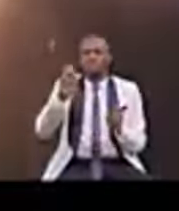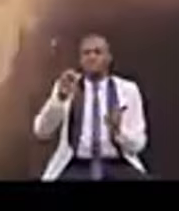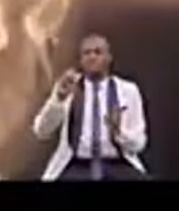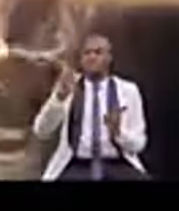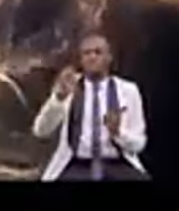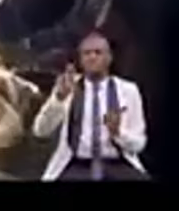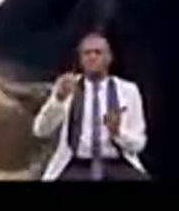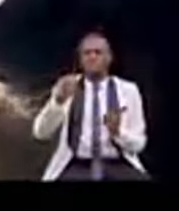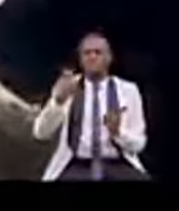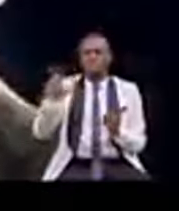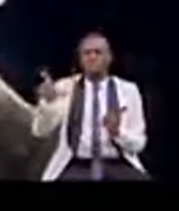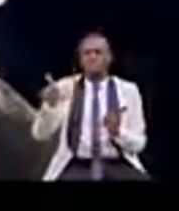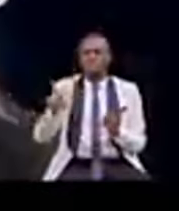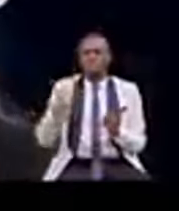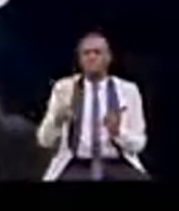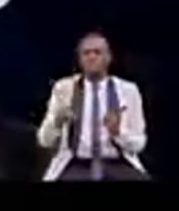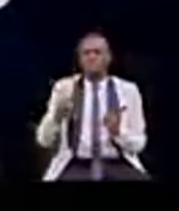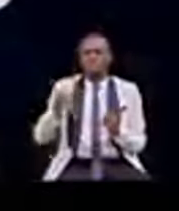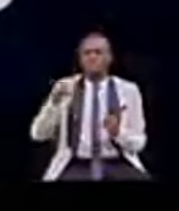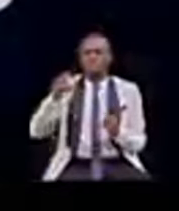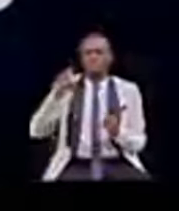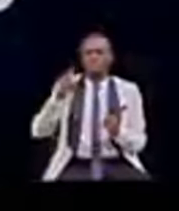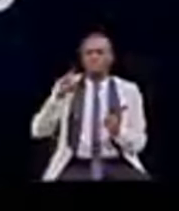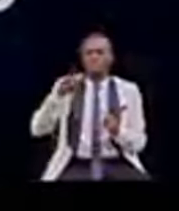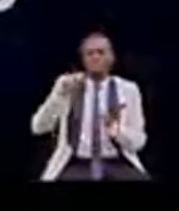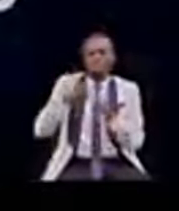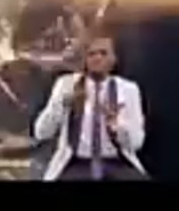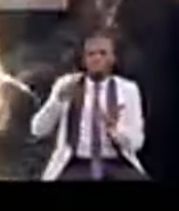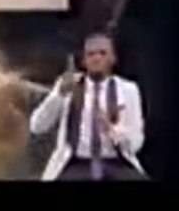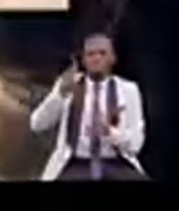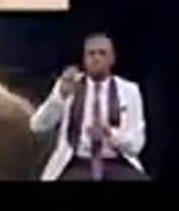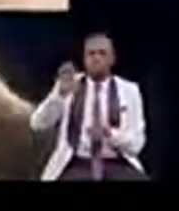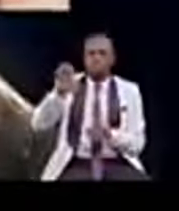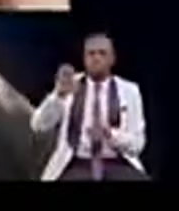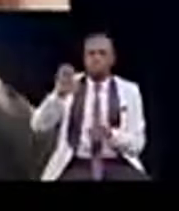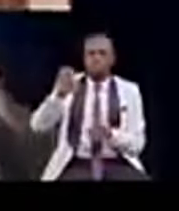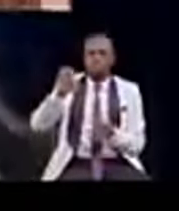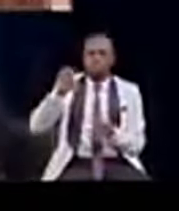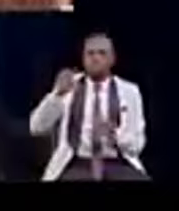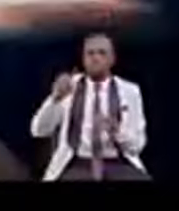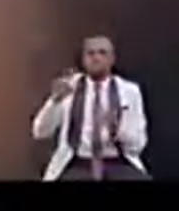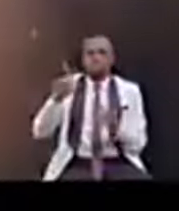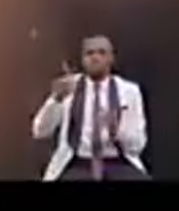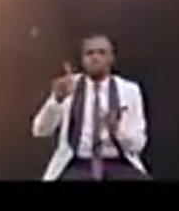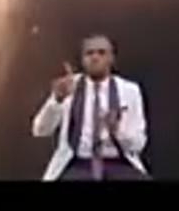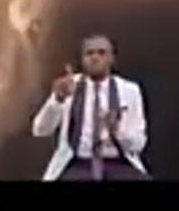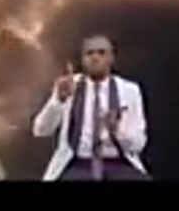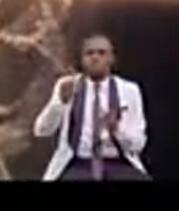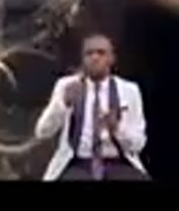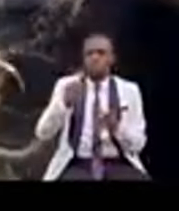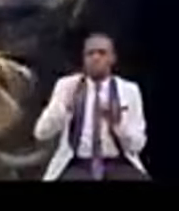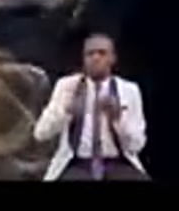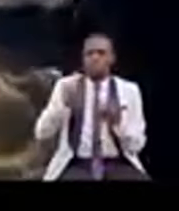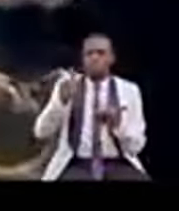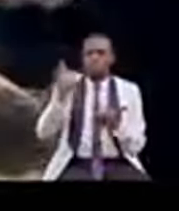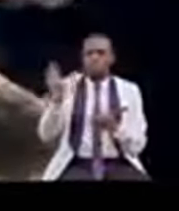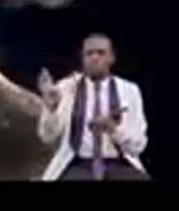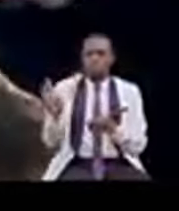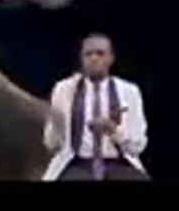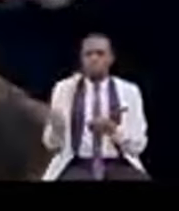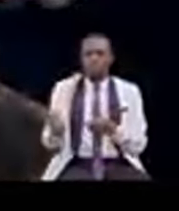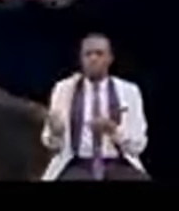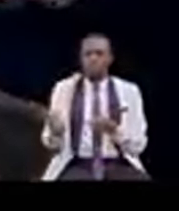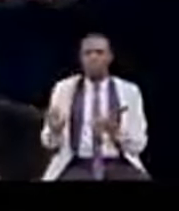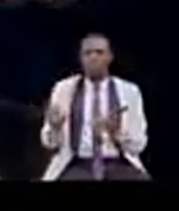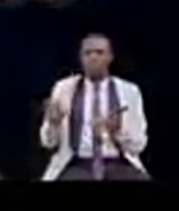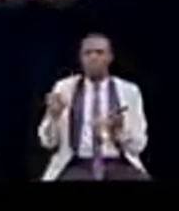Even people that are selling themselves into the hands of this, of the devil, of Satan. And they say,